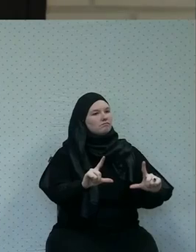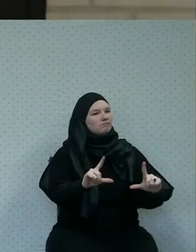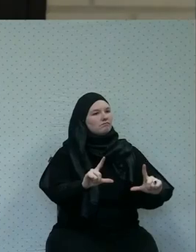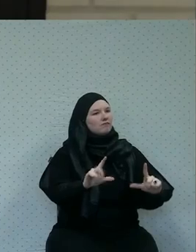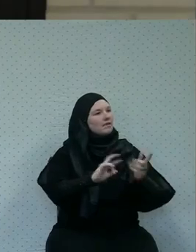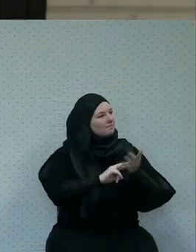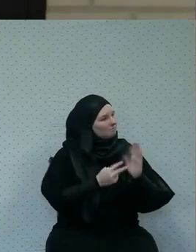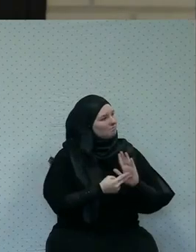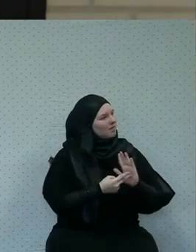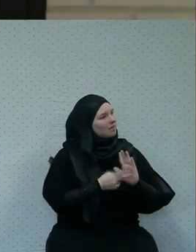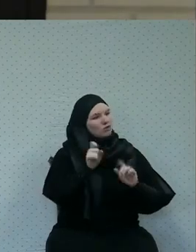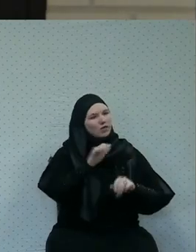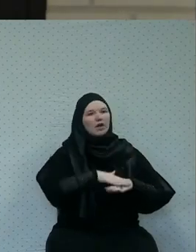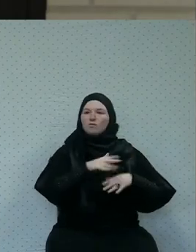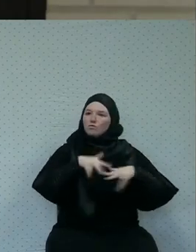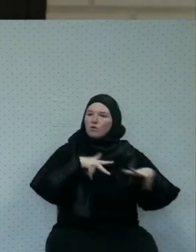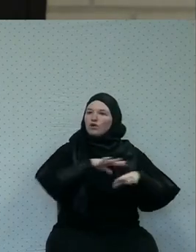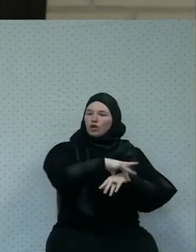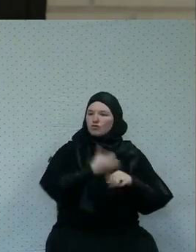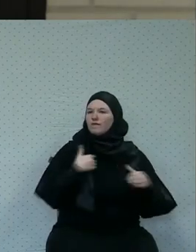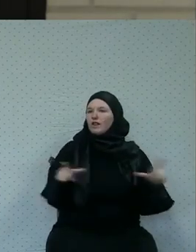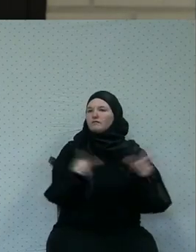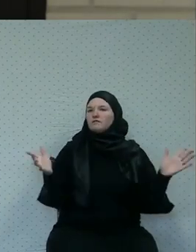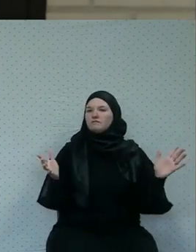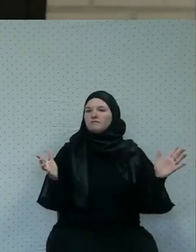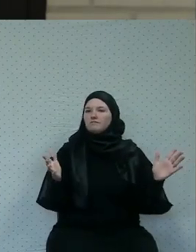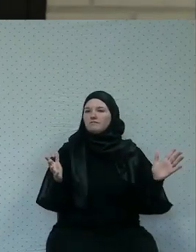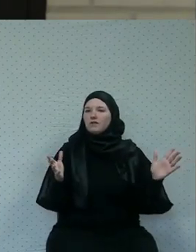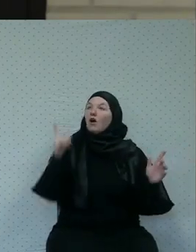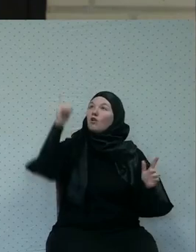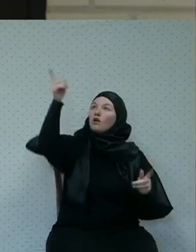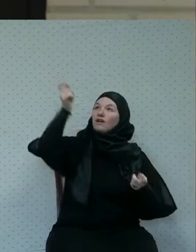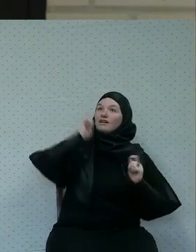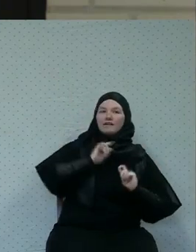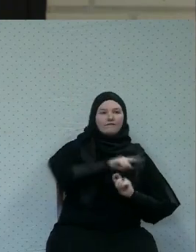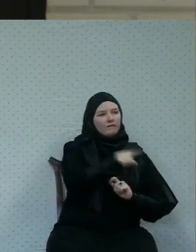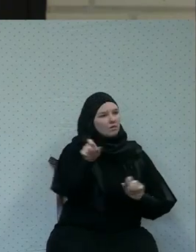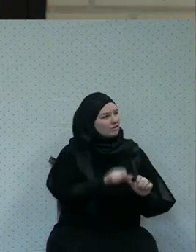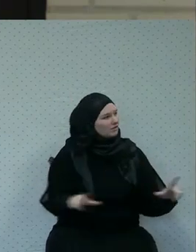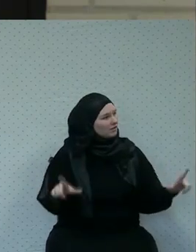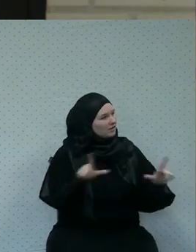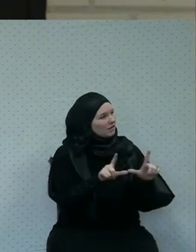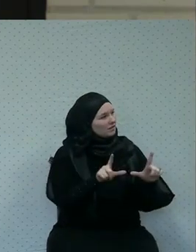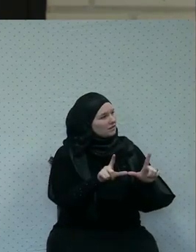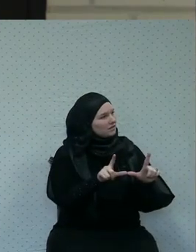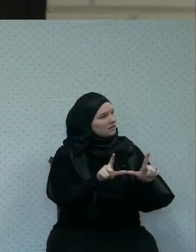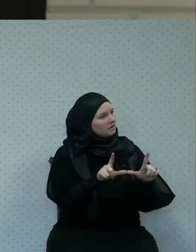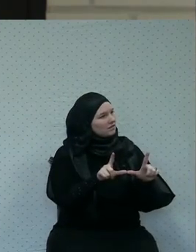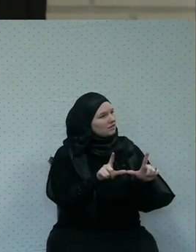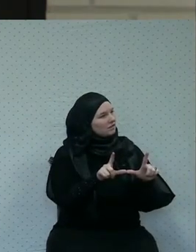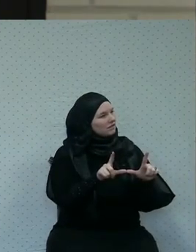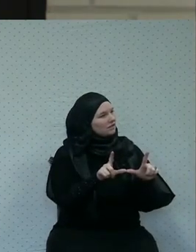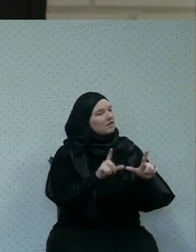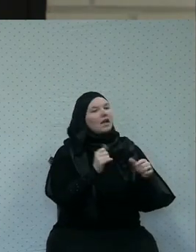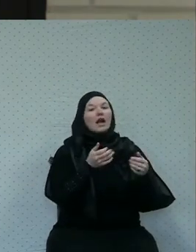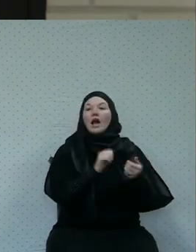means you can walk the earth, you have a license. Allah gave you this license in the form of the